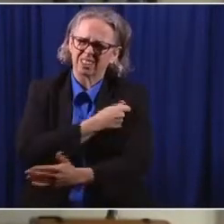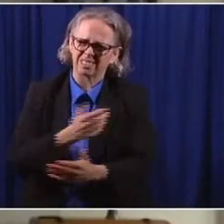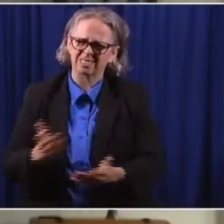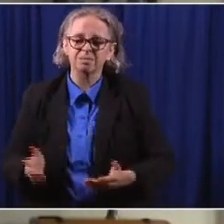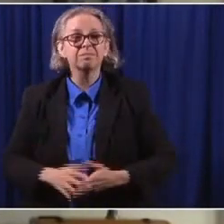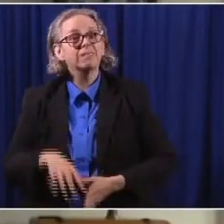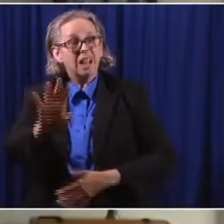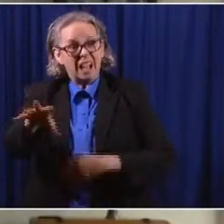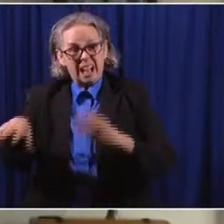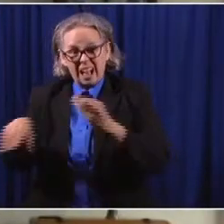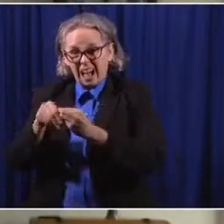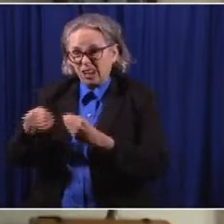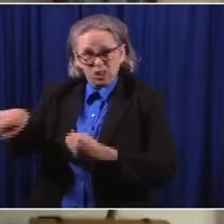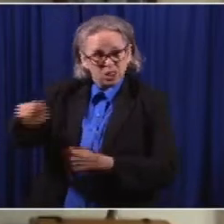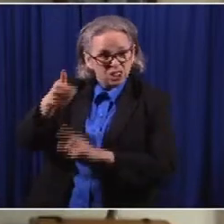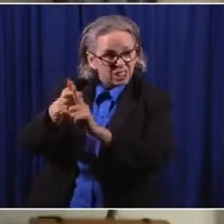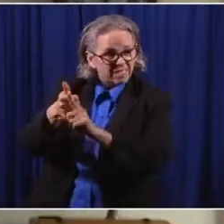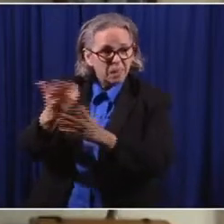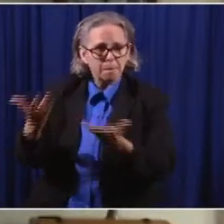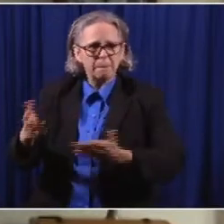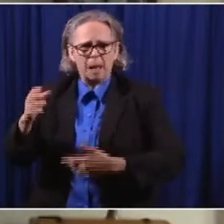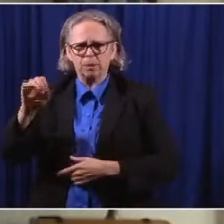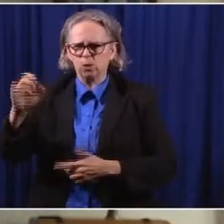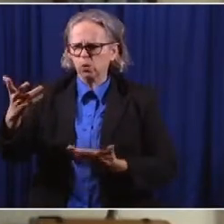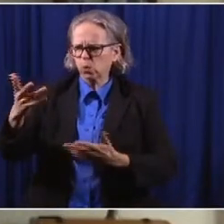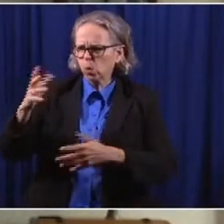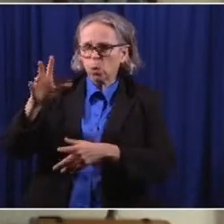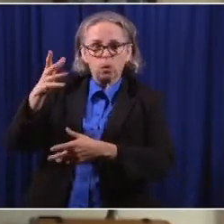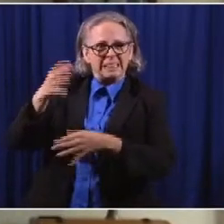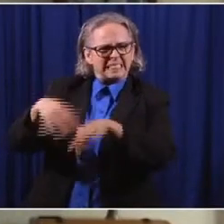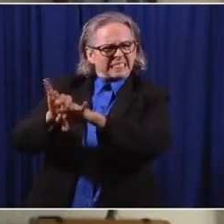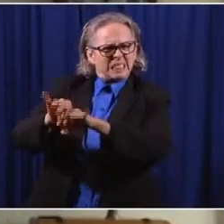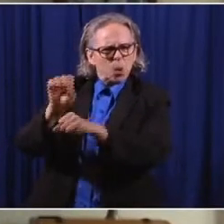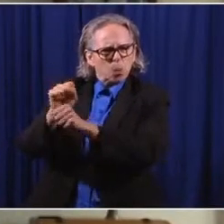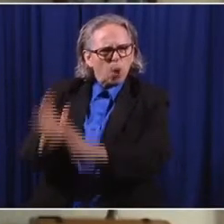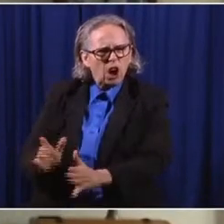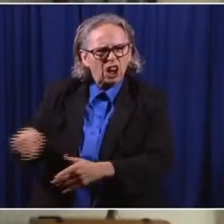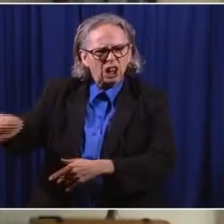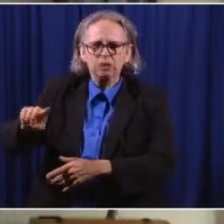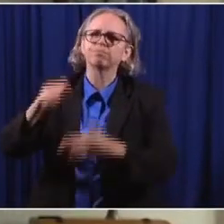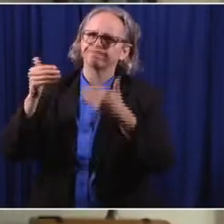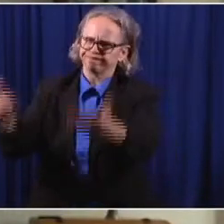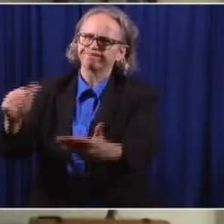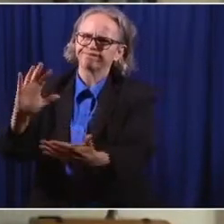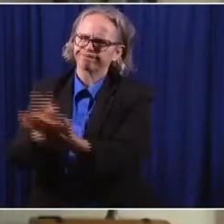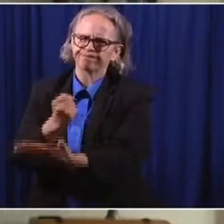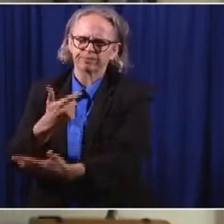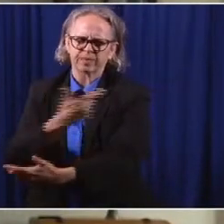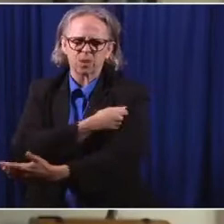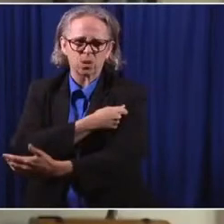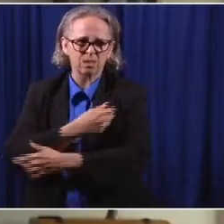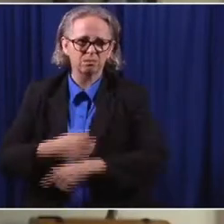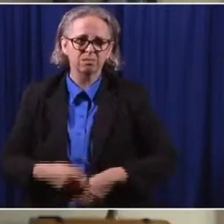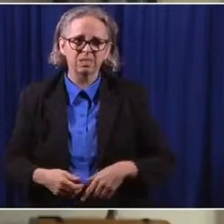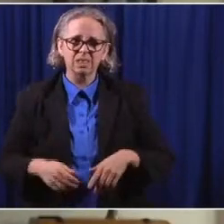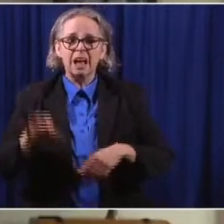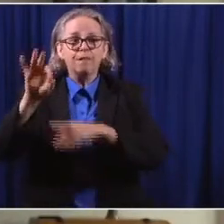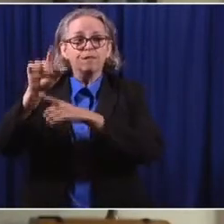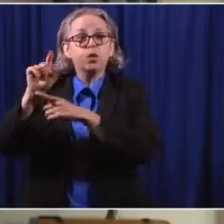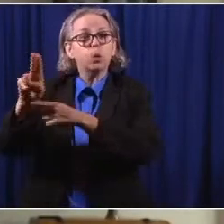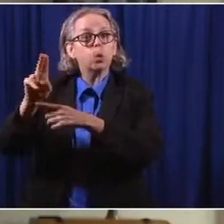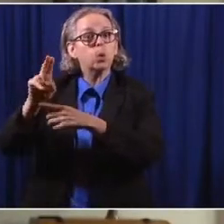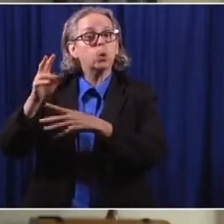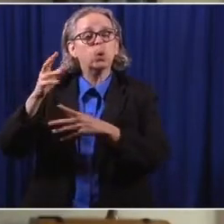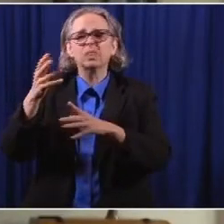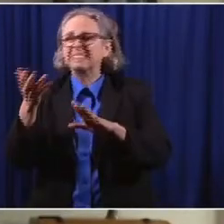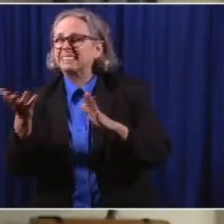worker. People 65 years and older are at the highest risk for flu-related deaths. They have a poorer immune